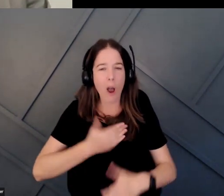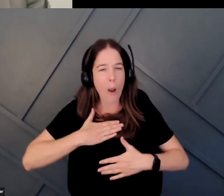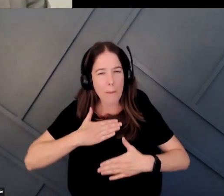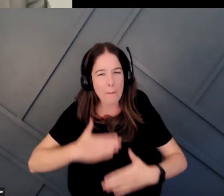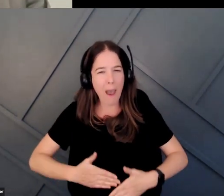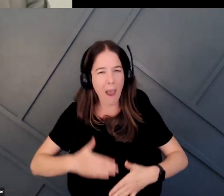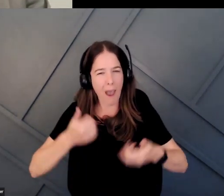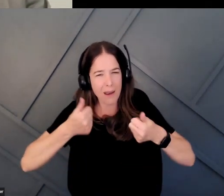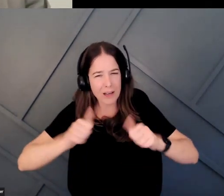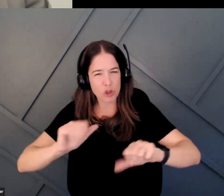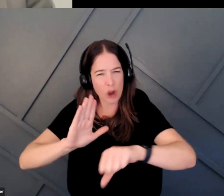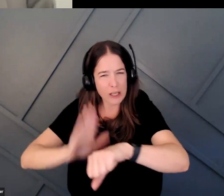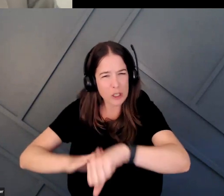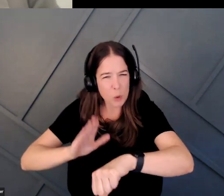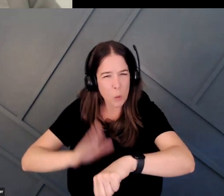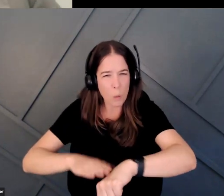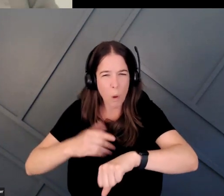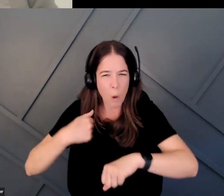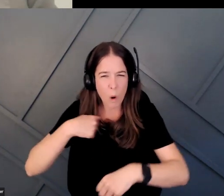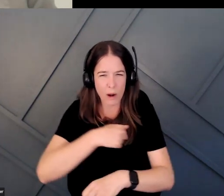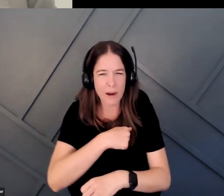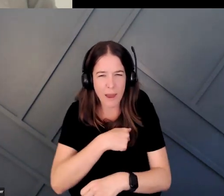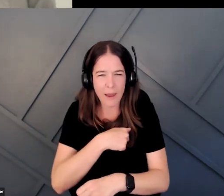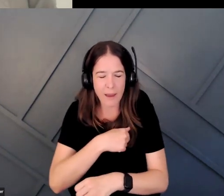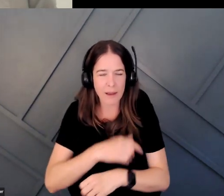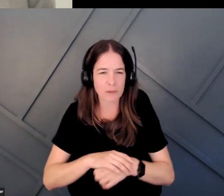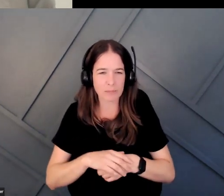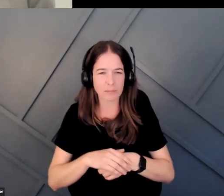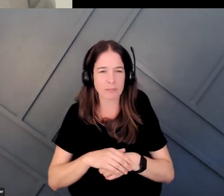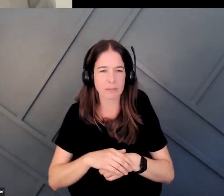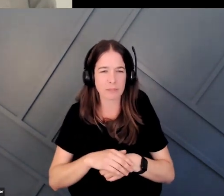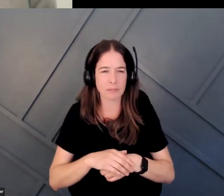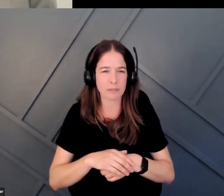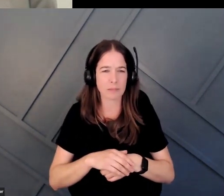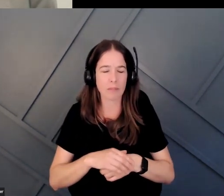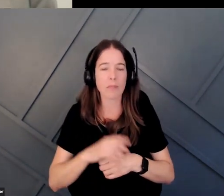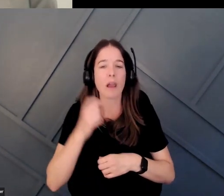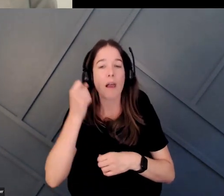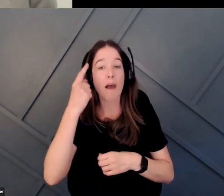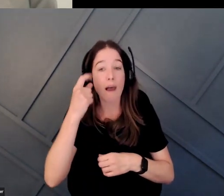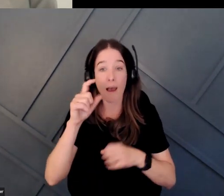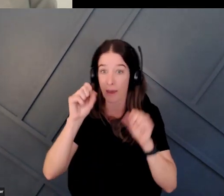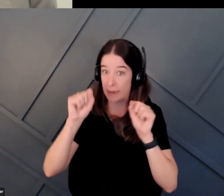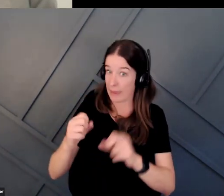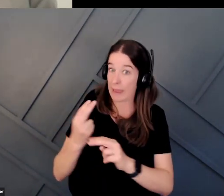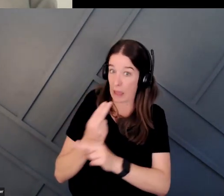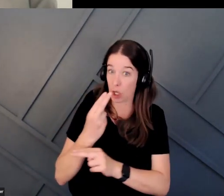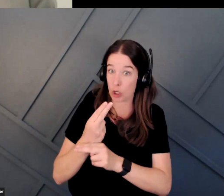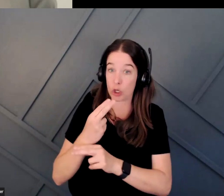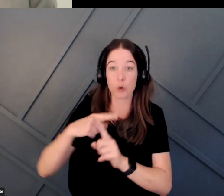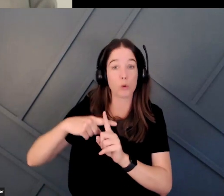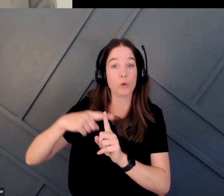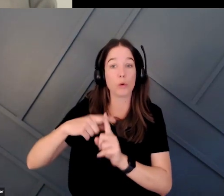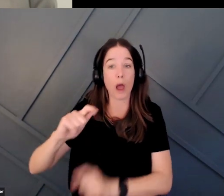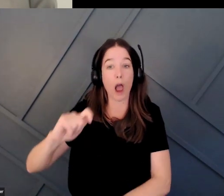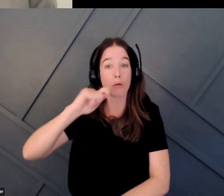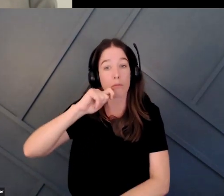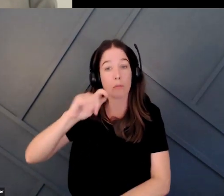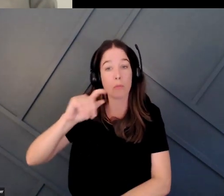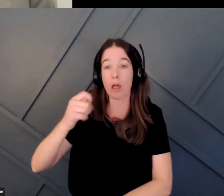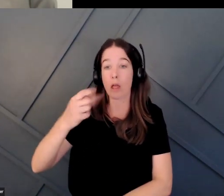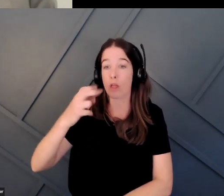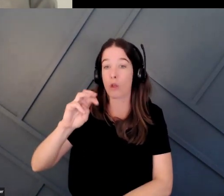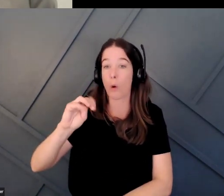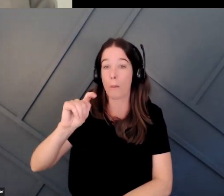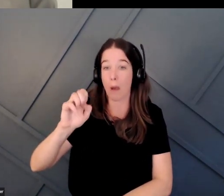during heat events. Now, here's the thing about actual thermometers, though. There comes a point when the mercury rises so